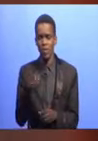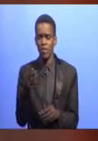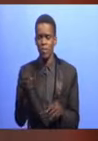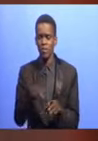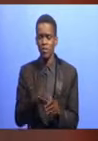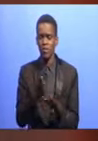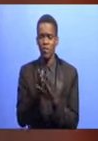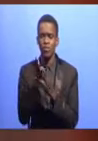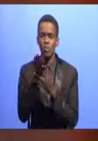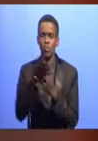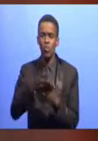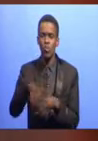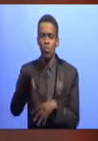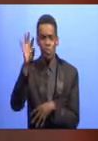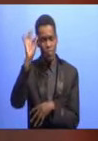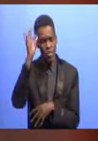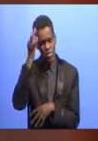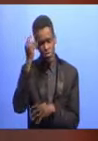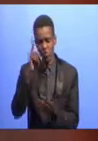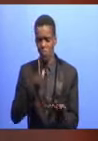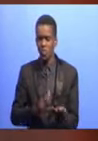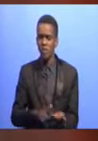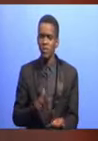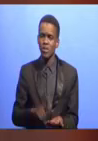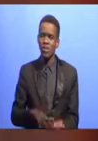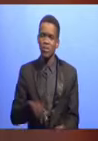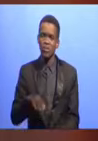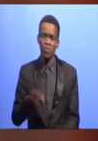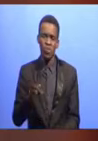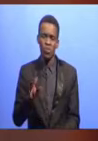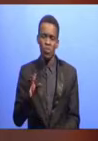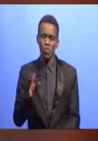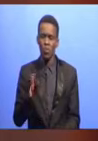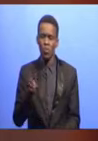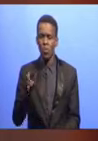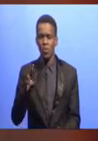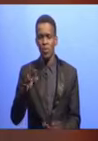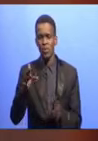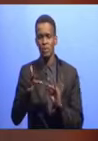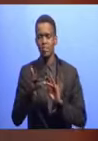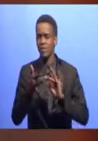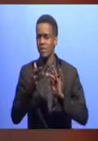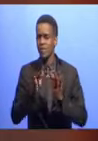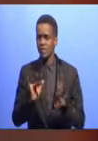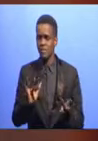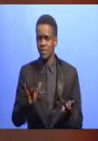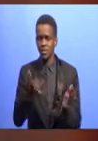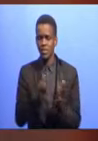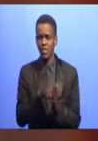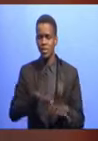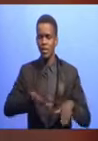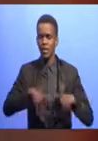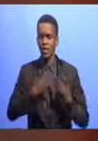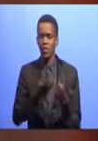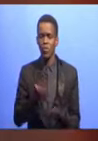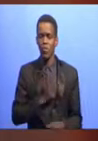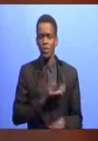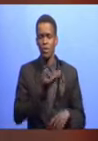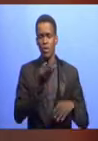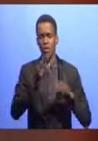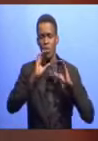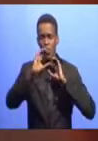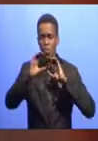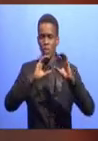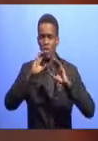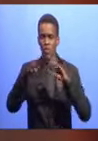go kgobokanya yone information ka gore yone data re ntse re na le yone tota, but this time we need accurate data e leng